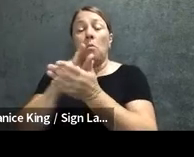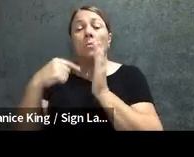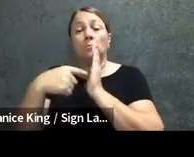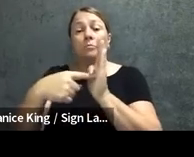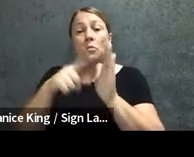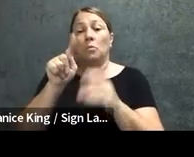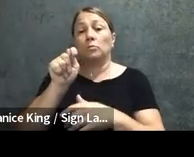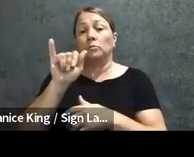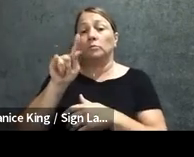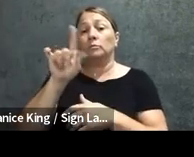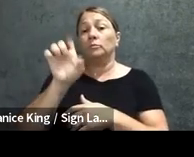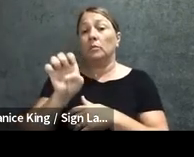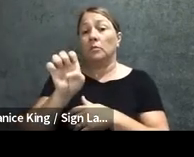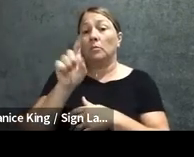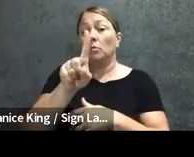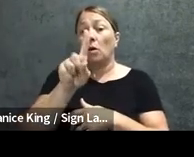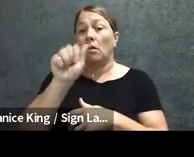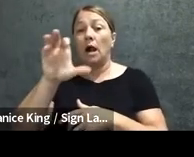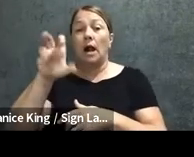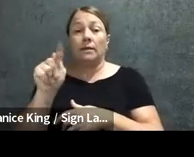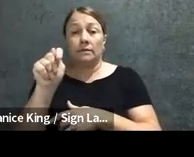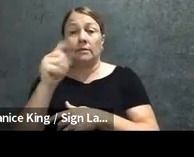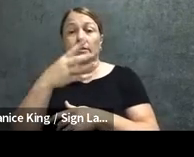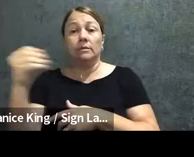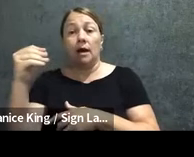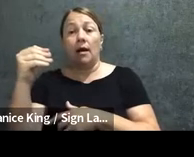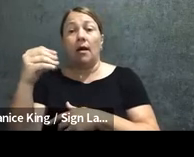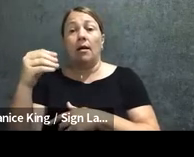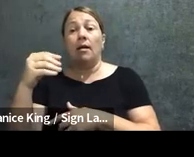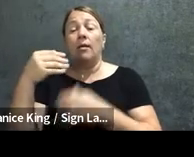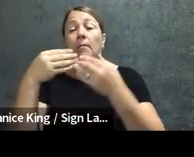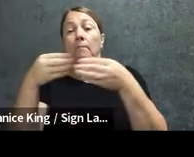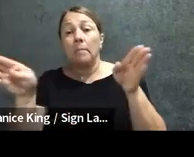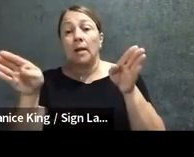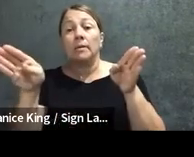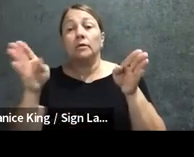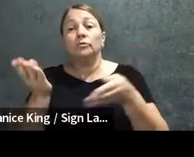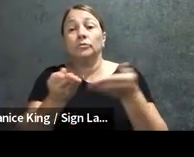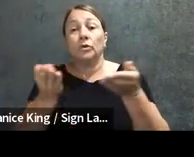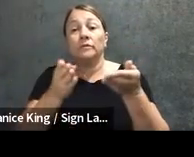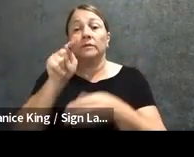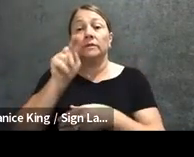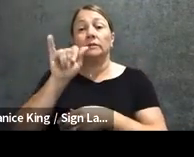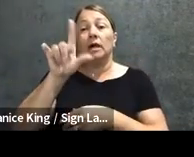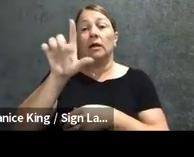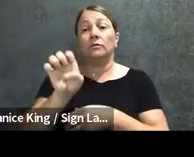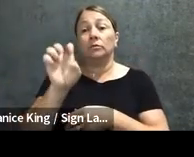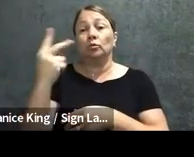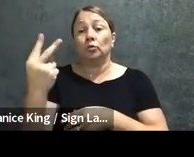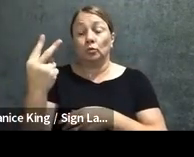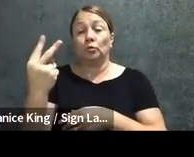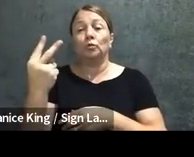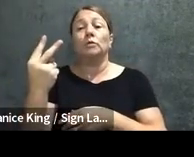local governments. And then Title III of the ADA covers public accommodations. We won't be talking